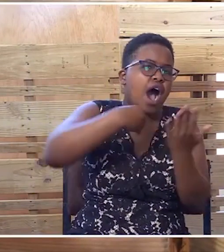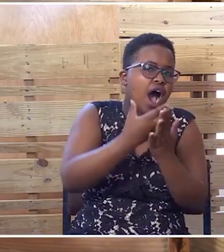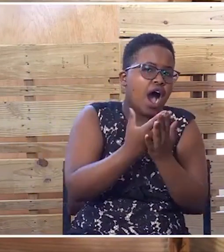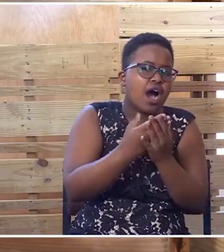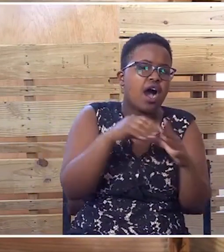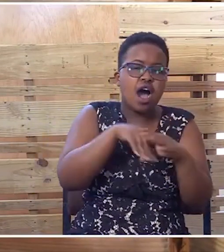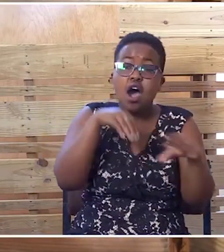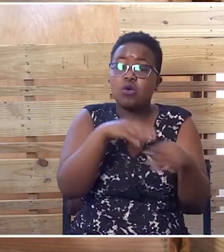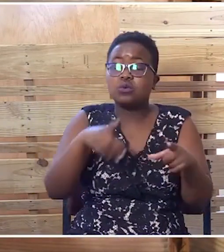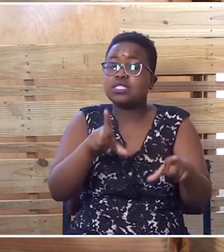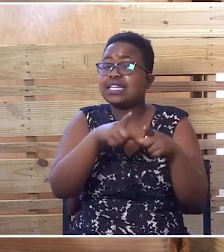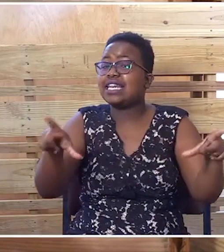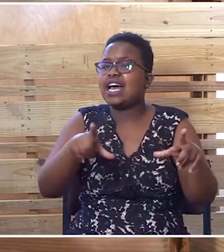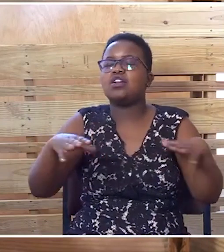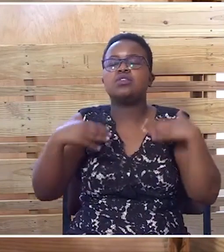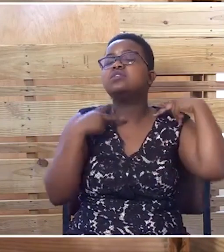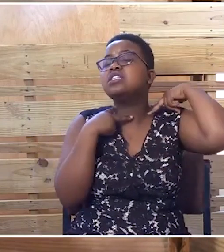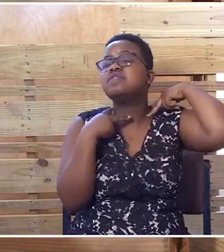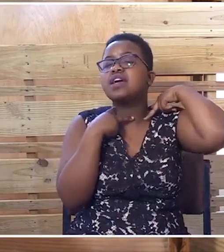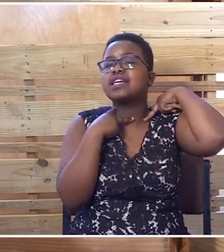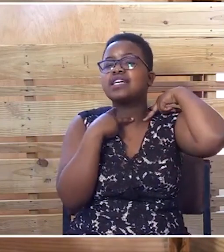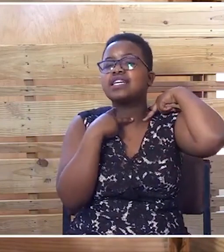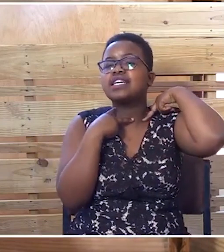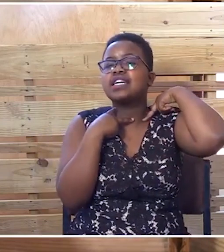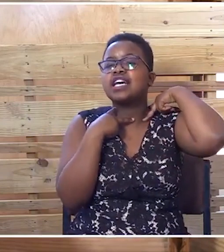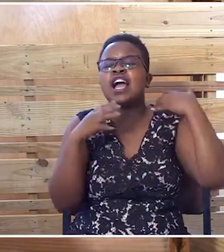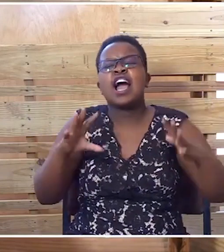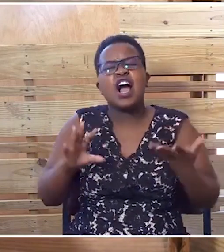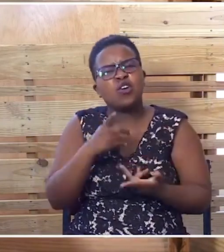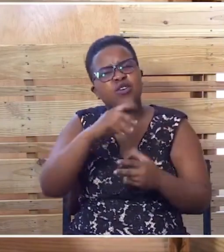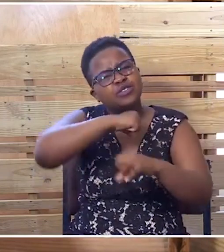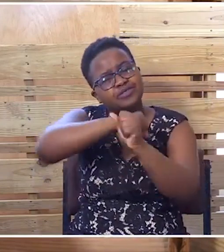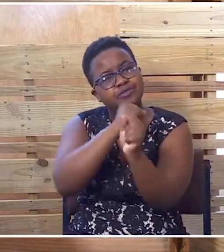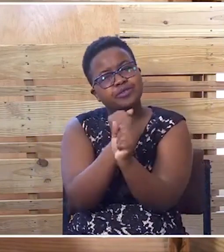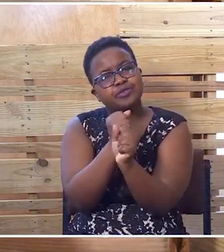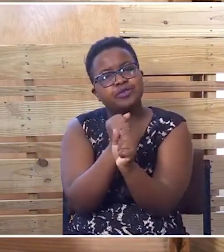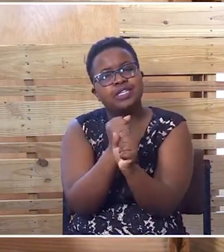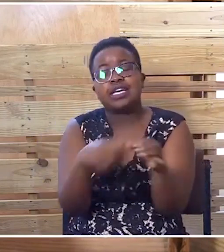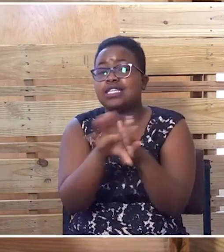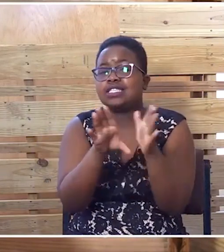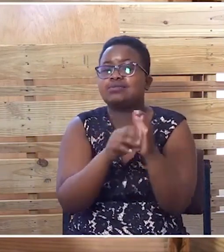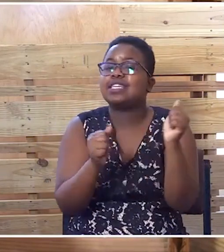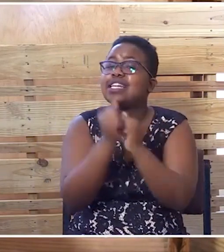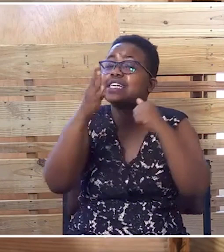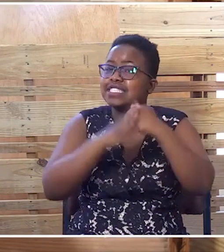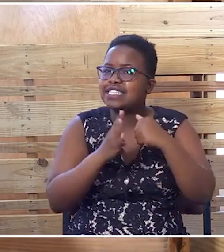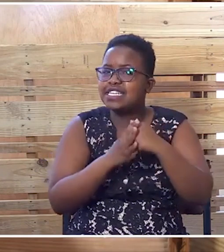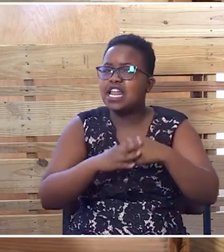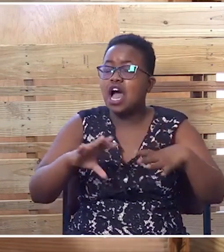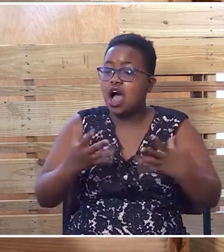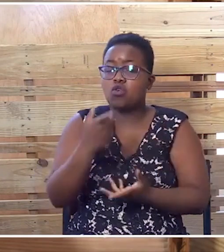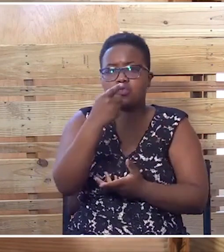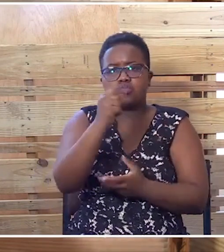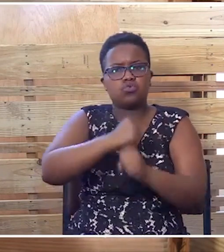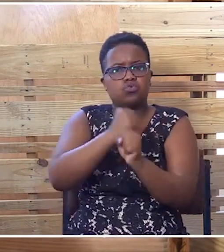slavery." You know, he said that to remind them that what he had done, you know, what he has said in chapter 19, reminding them what he has done for them till